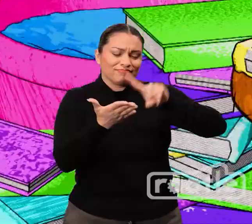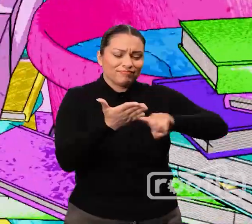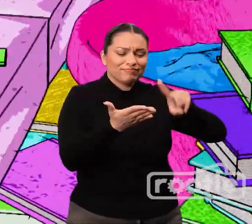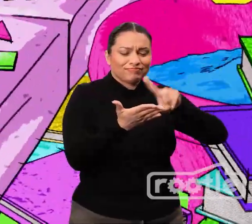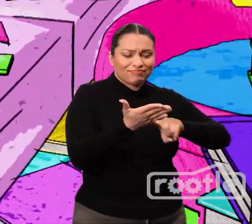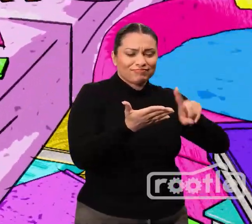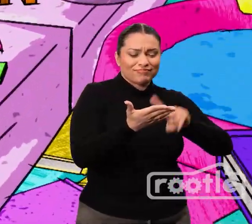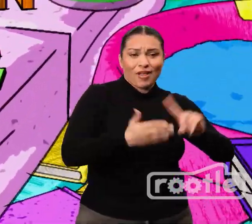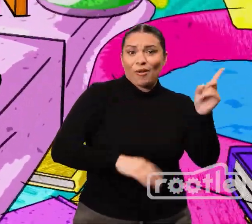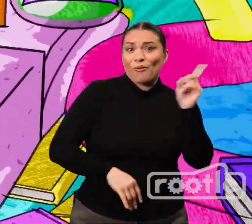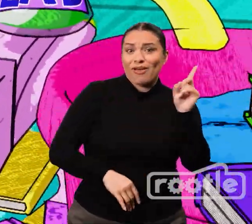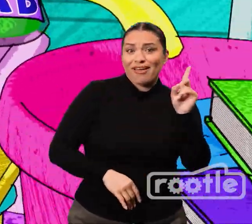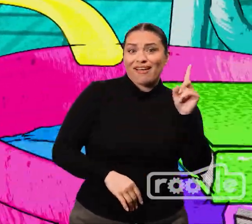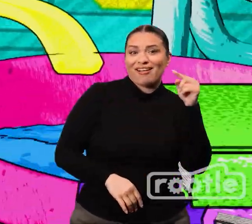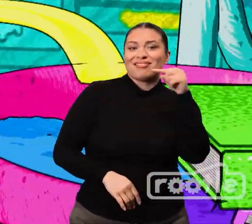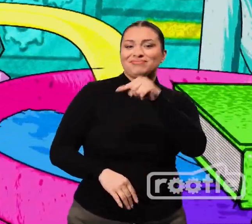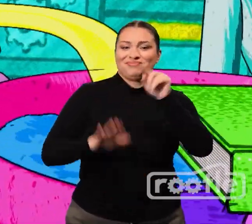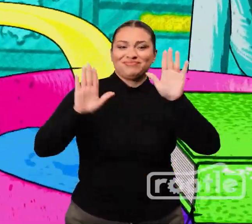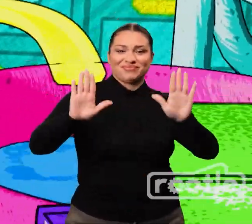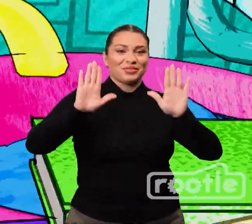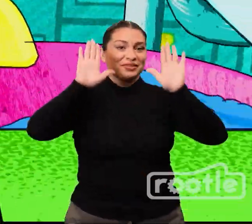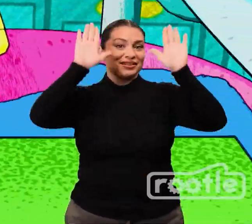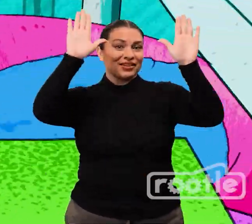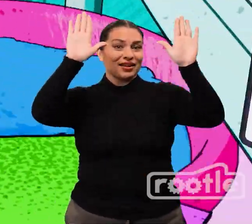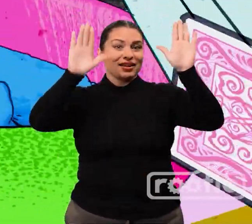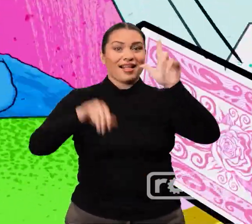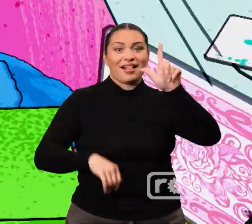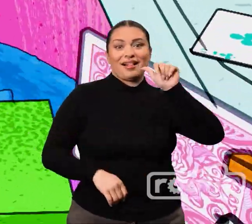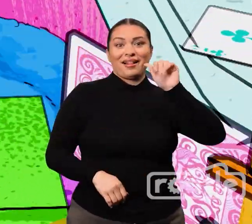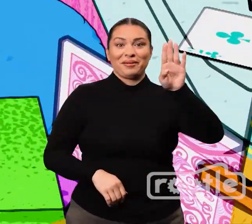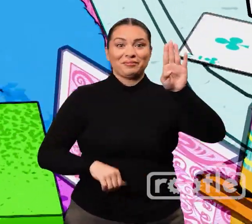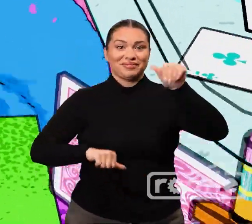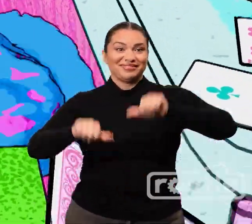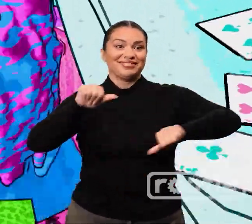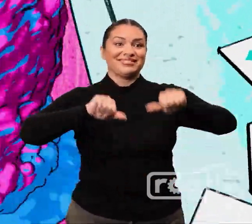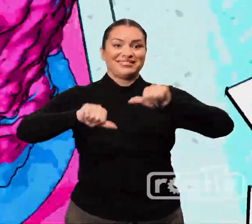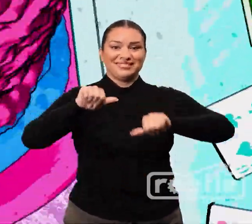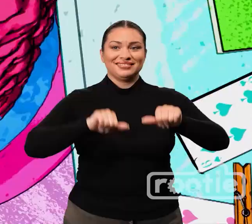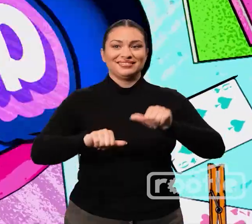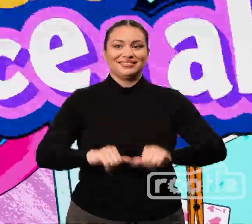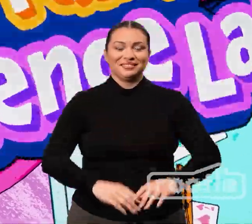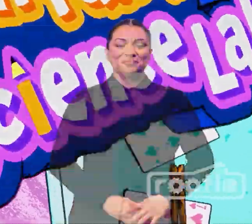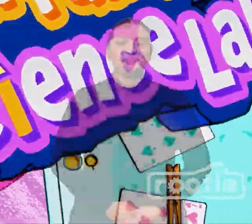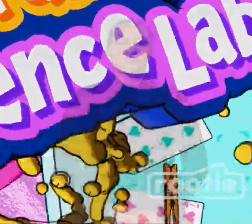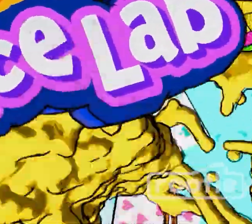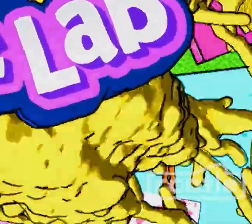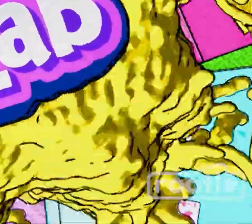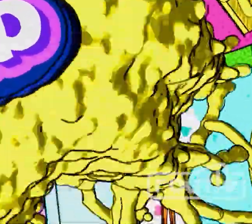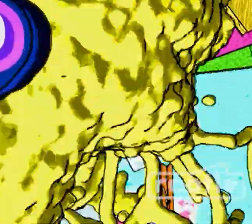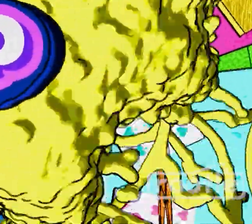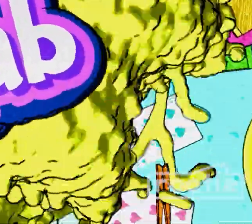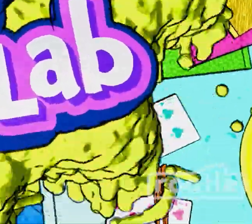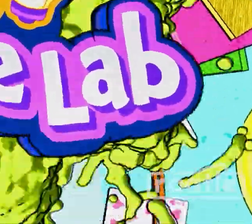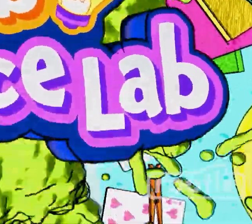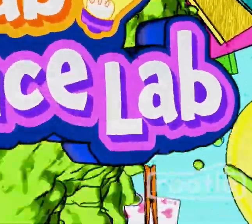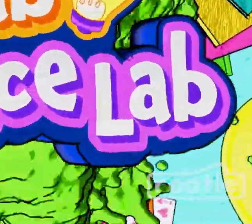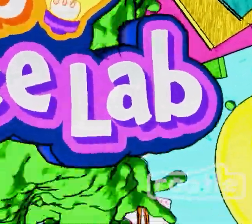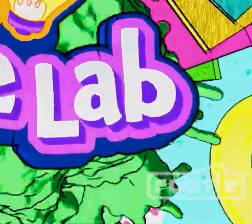Let's investigate in the Fab Science Lab.